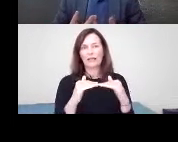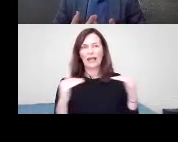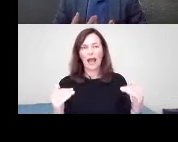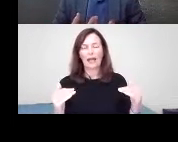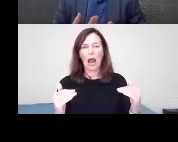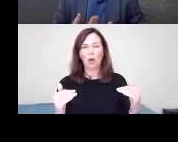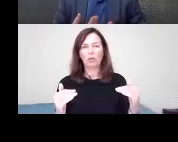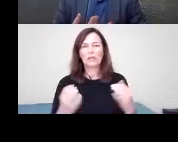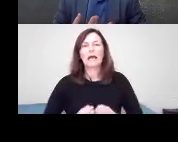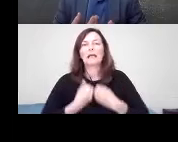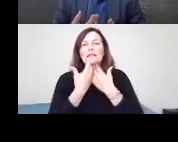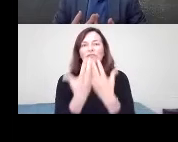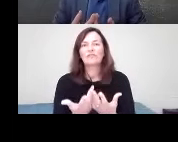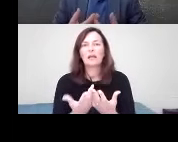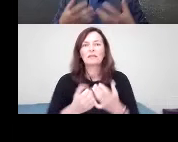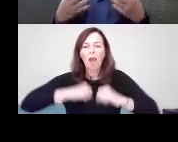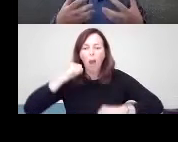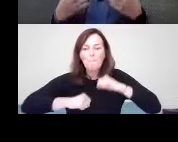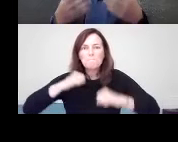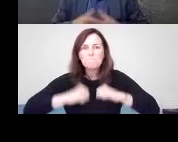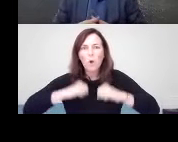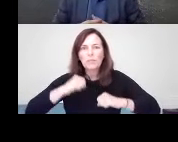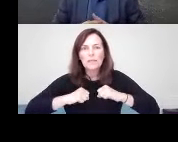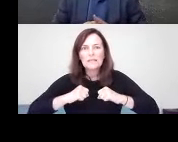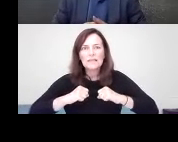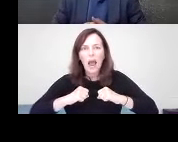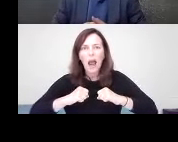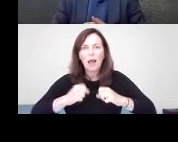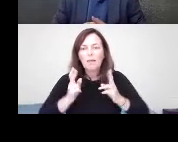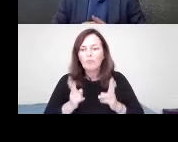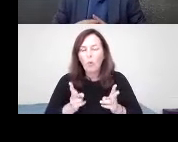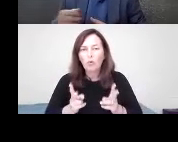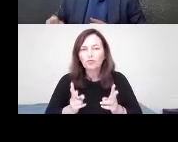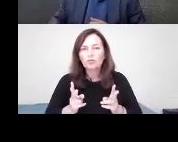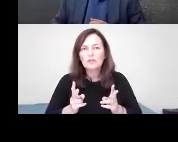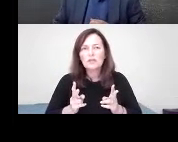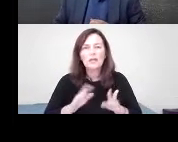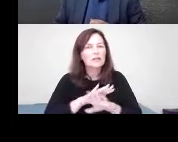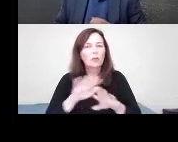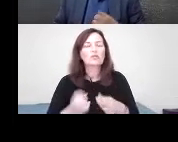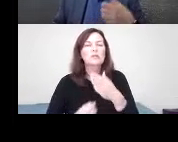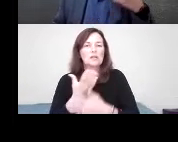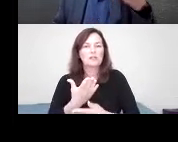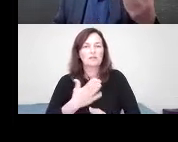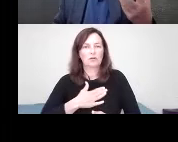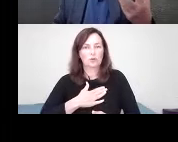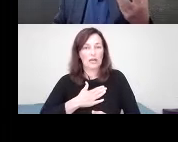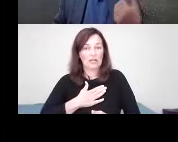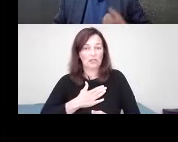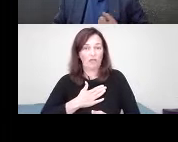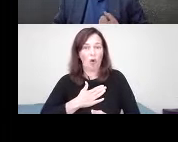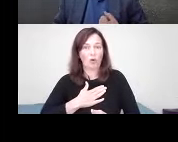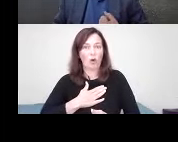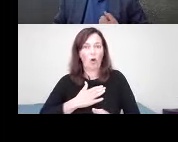as well about the solidarity. So that's really, really important point what I wanted to mention. But from the